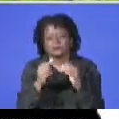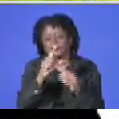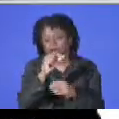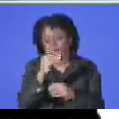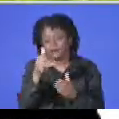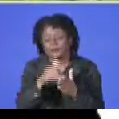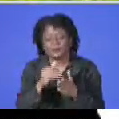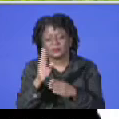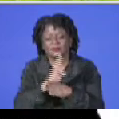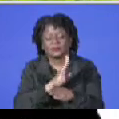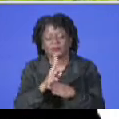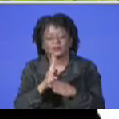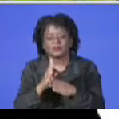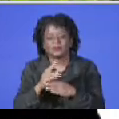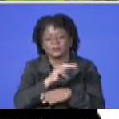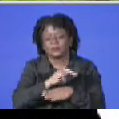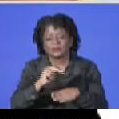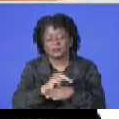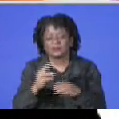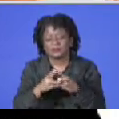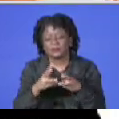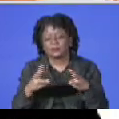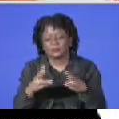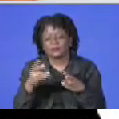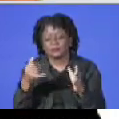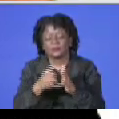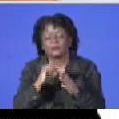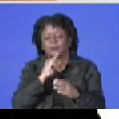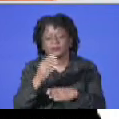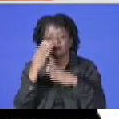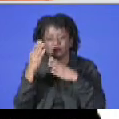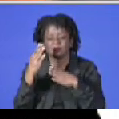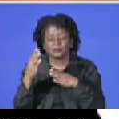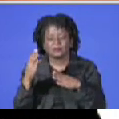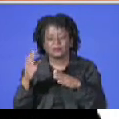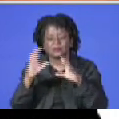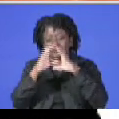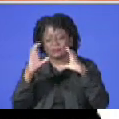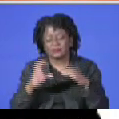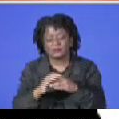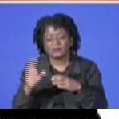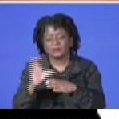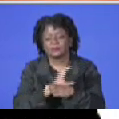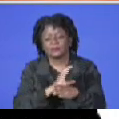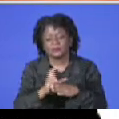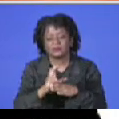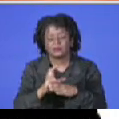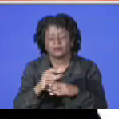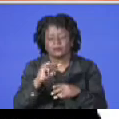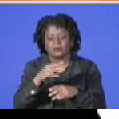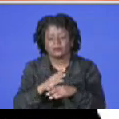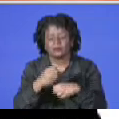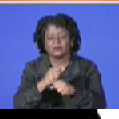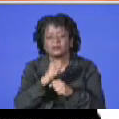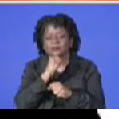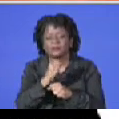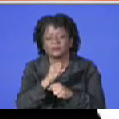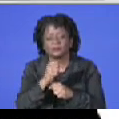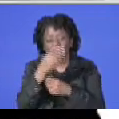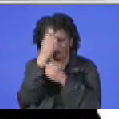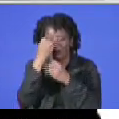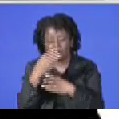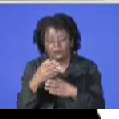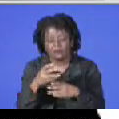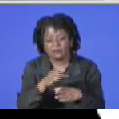the Bahamas Chamber of Commerce and Employers Confederation's job to ensure the concerns of the private business sector are disseminated to government and the